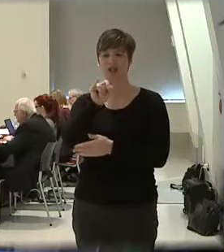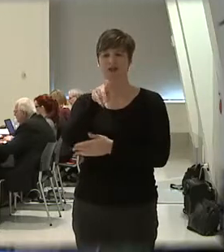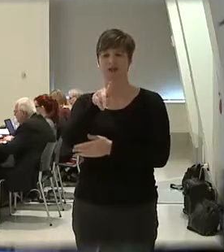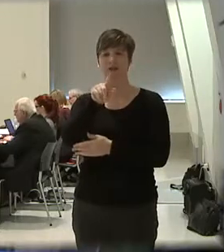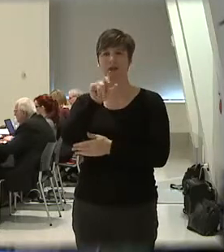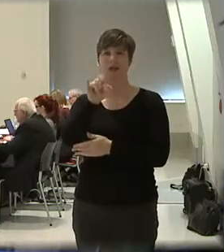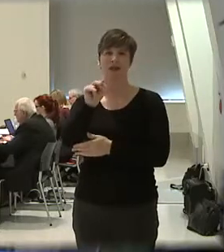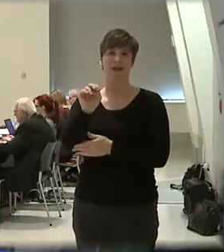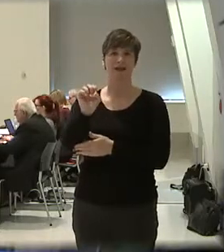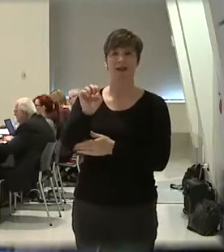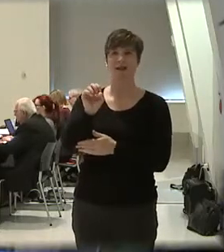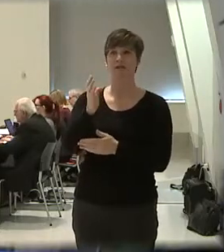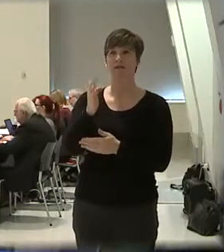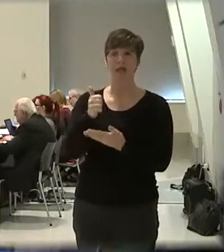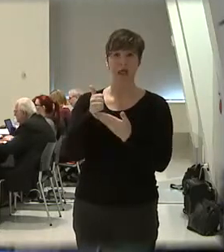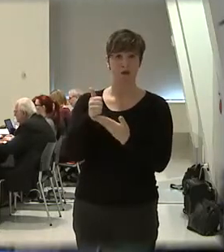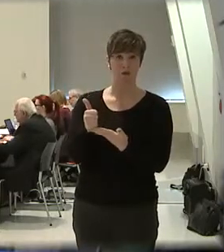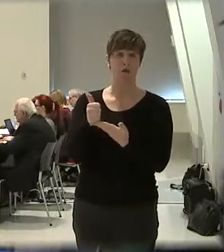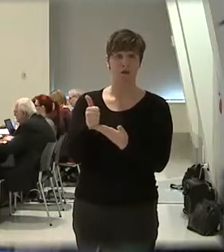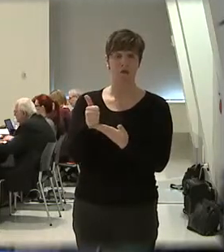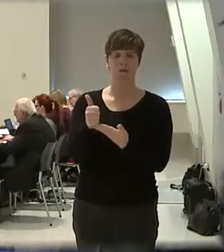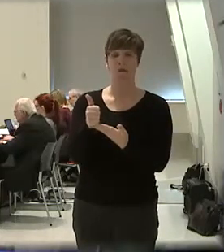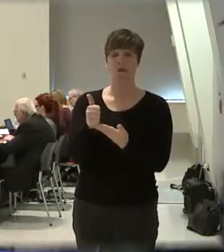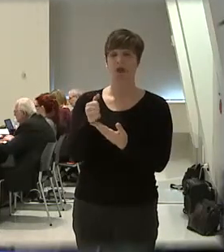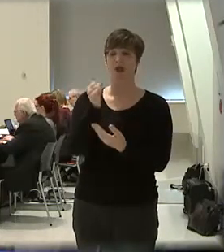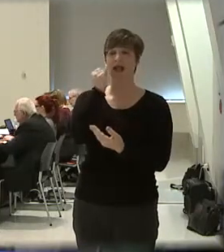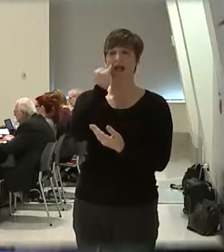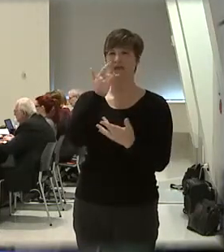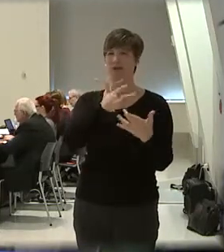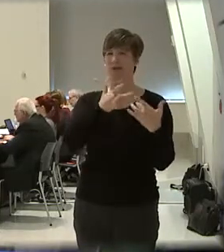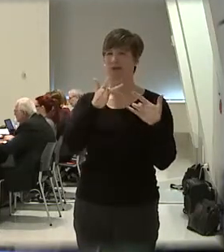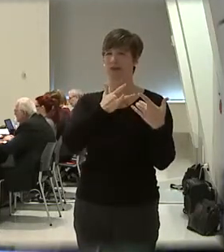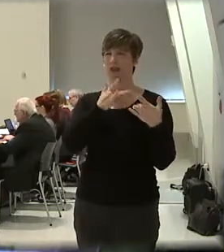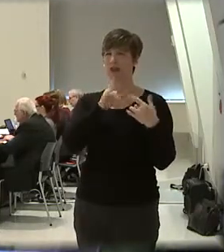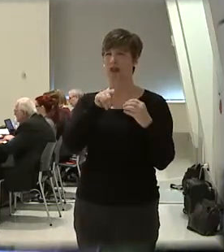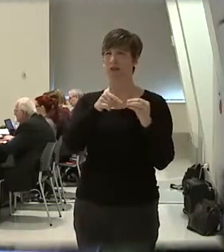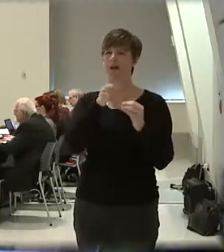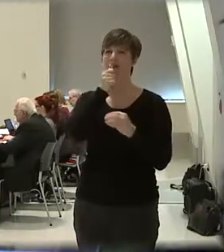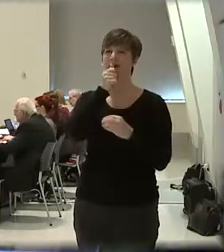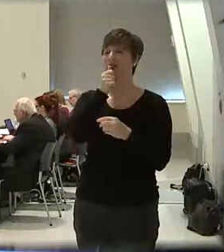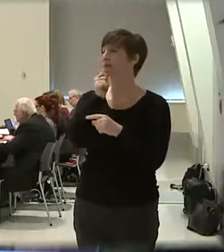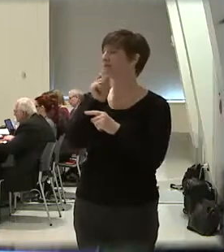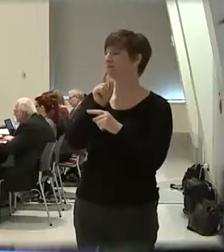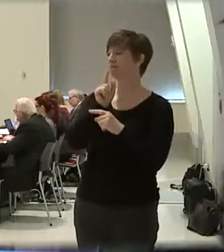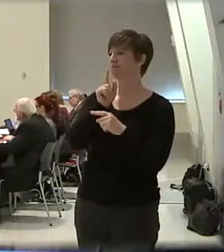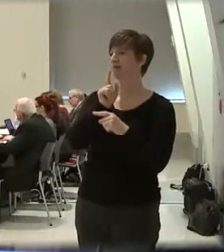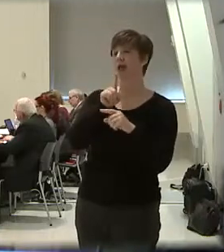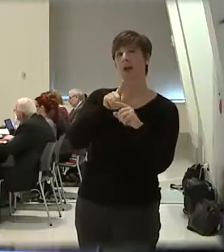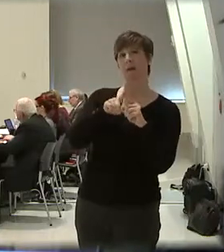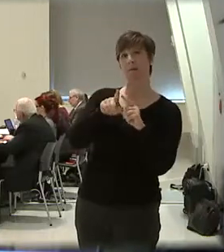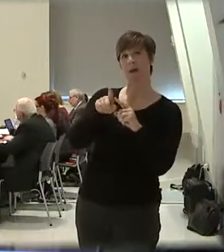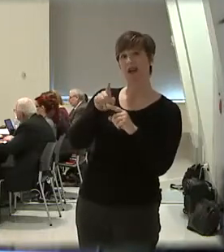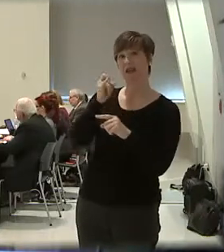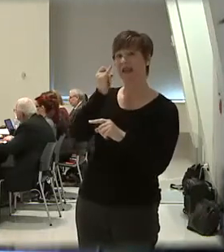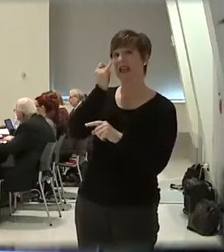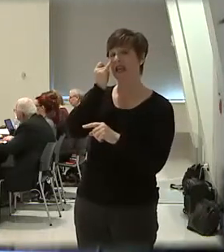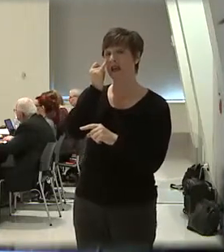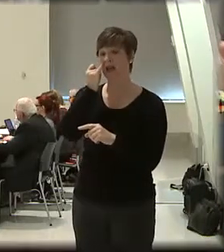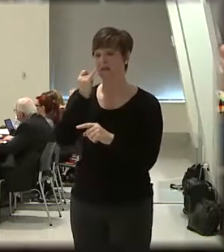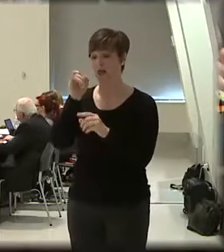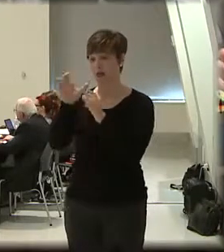is very, very helpful if somebody is concerned about that. Also, if the public is going to be called a